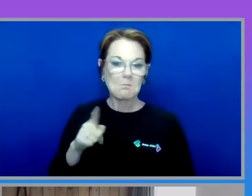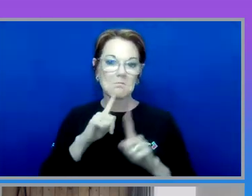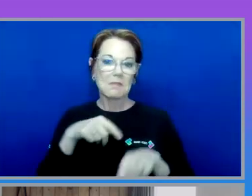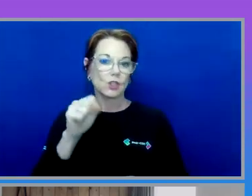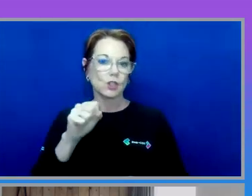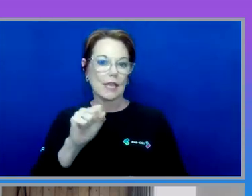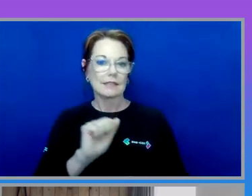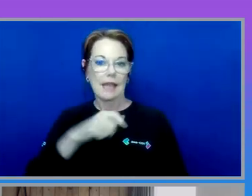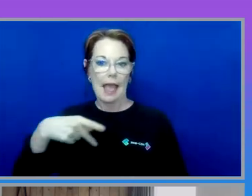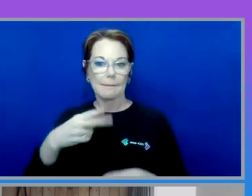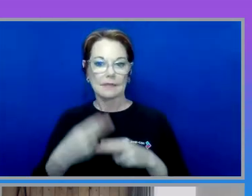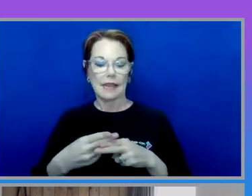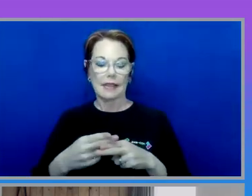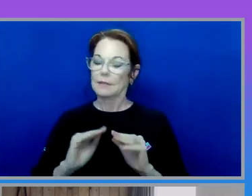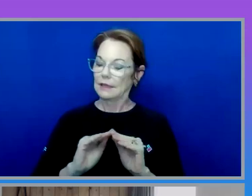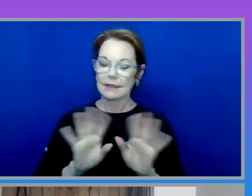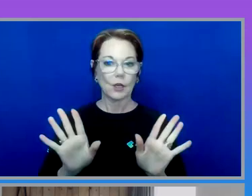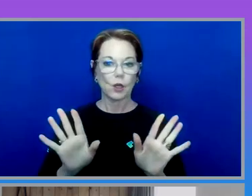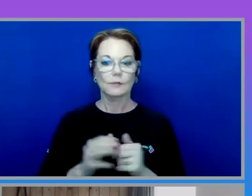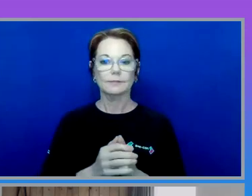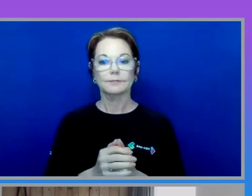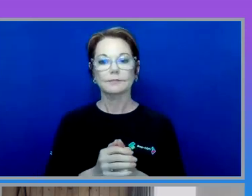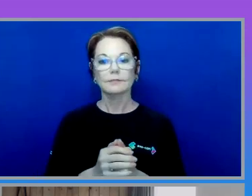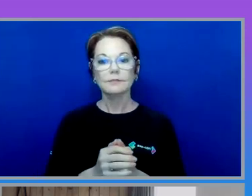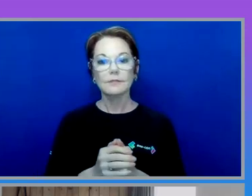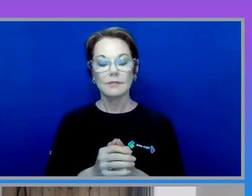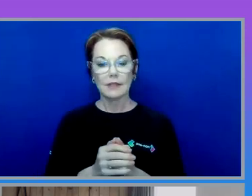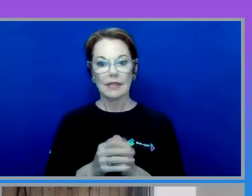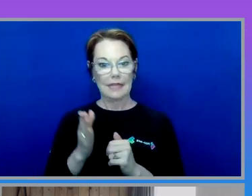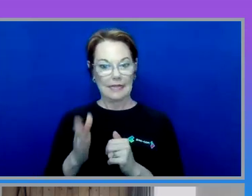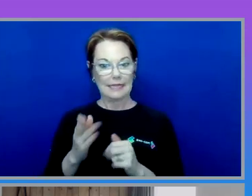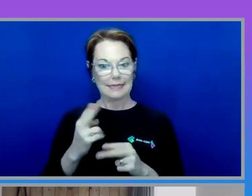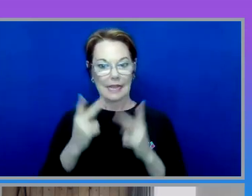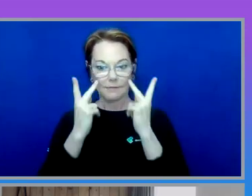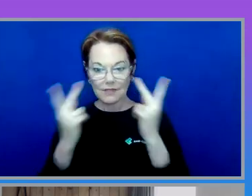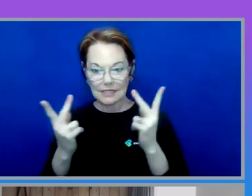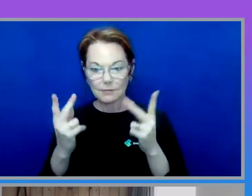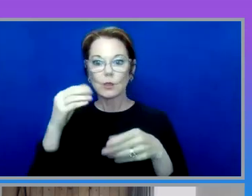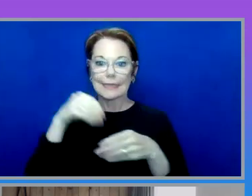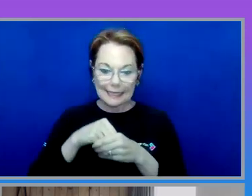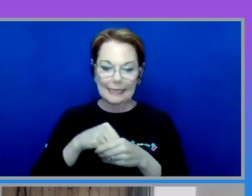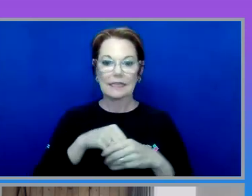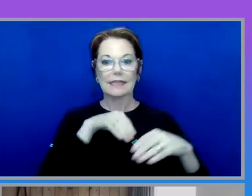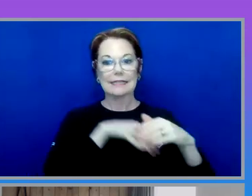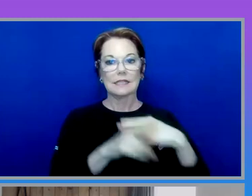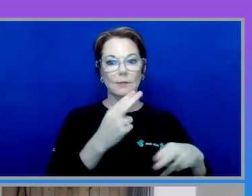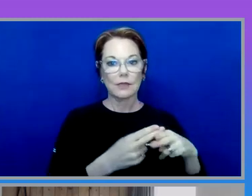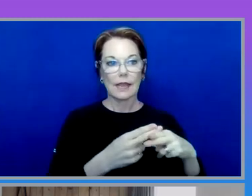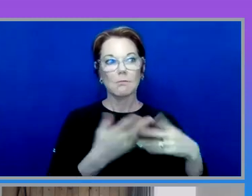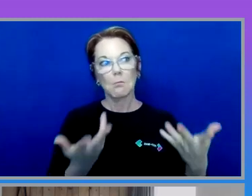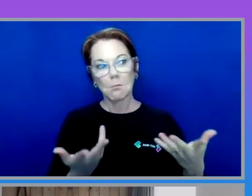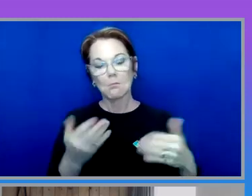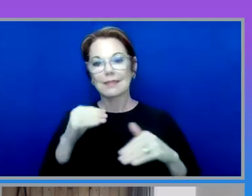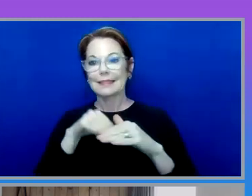name is quite clear. And is the visible name in the accessible name? Well, since the accessible name